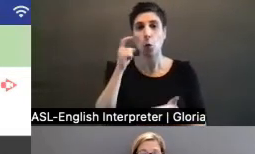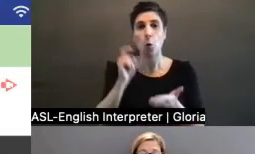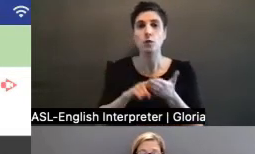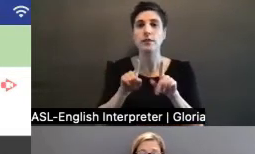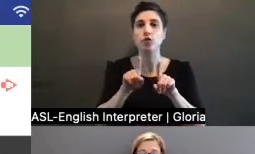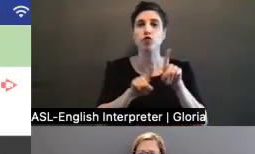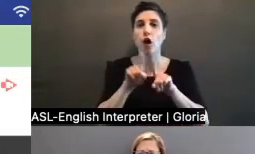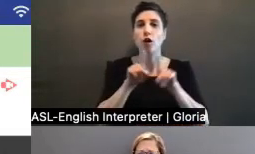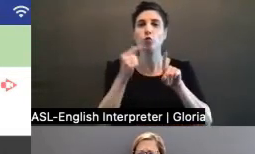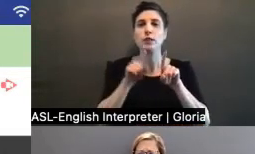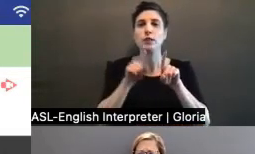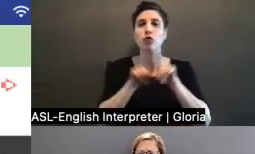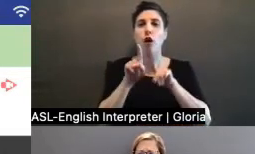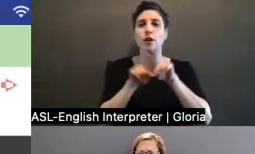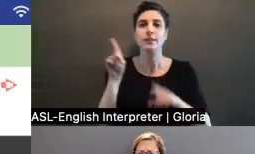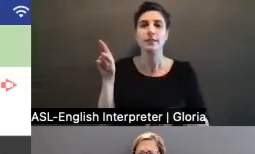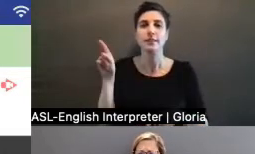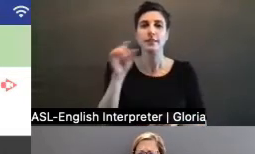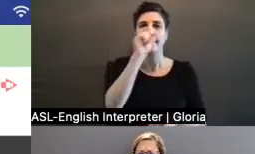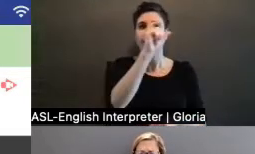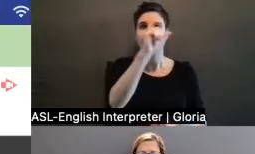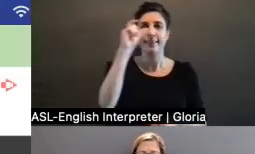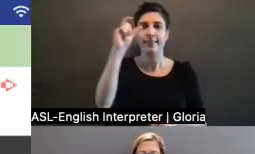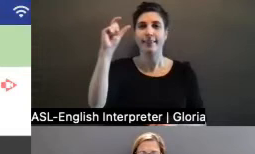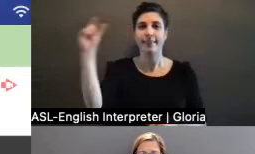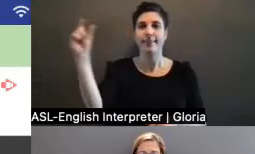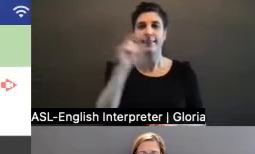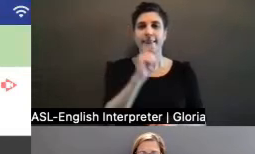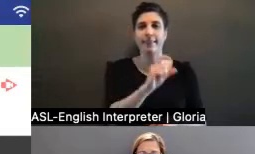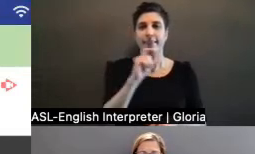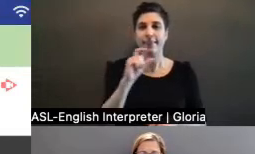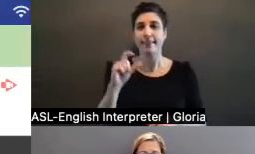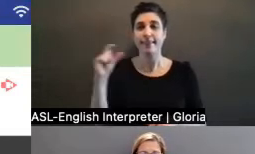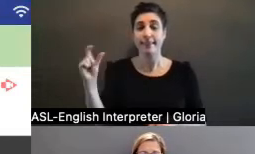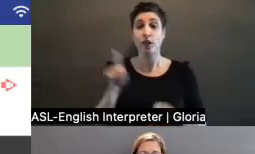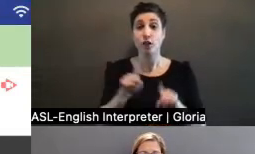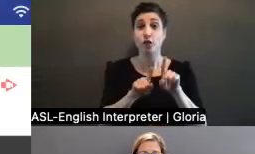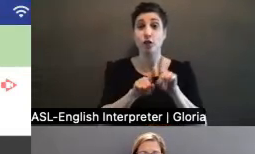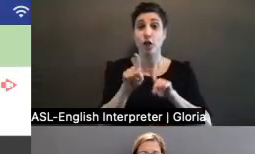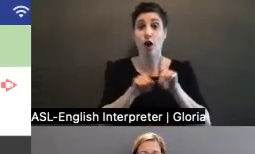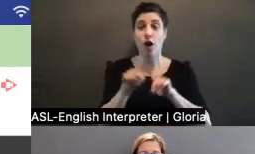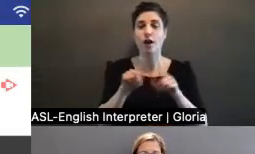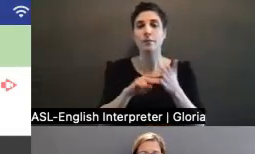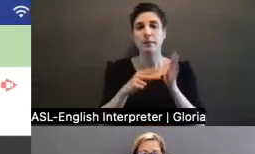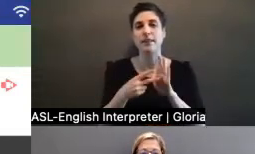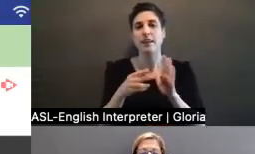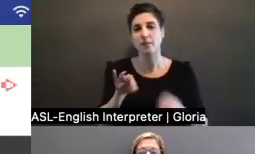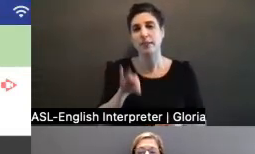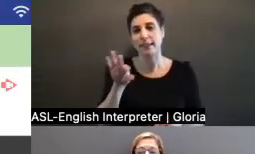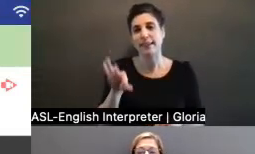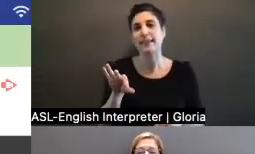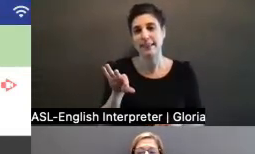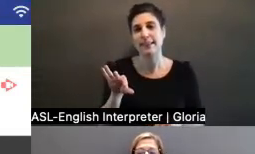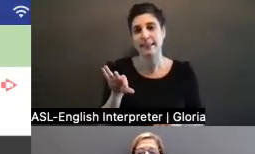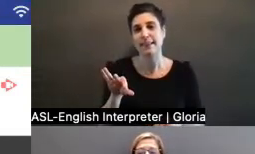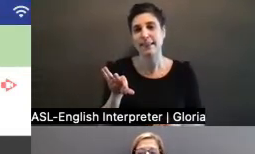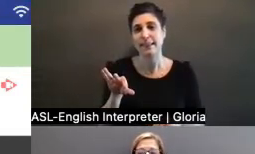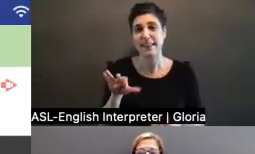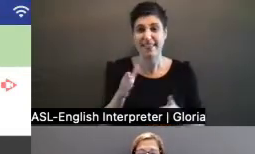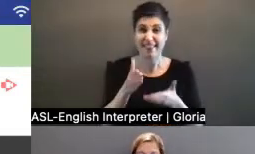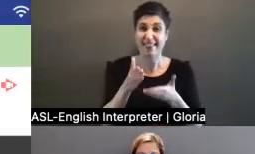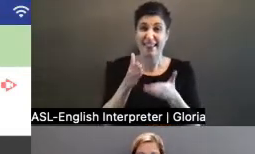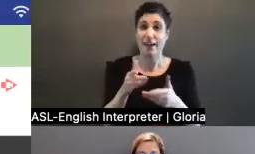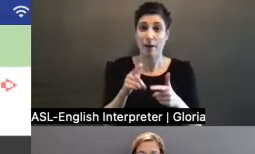each template you will see. So even though the templates are there, that star tells me those are premiums. So I can't really use them the way they're